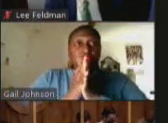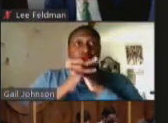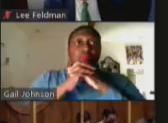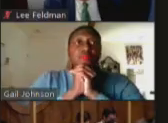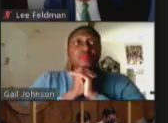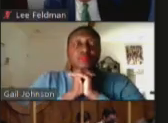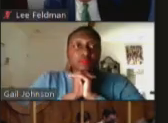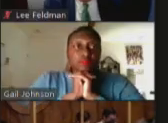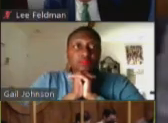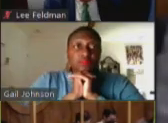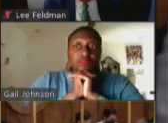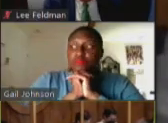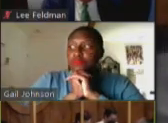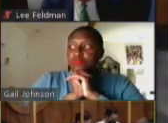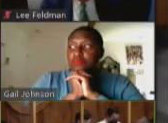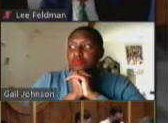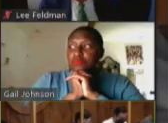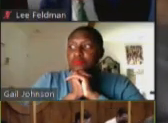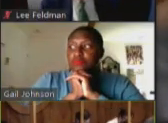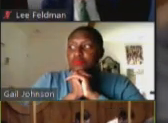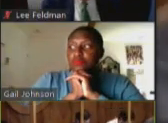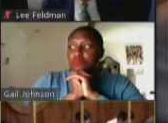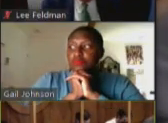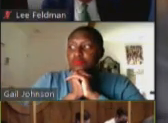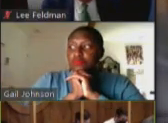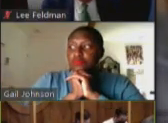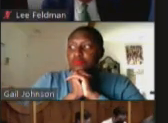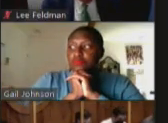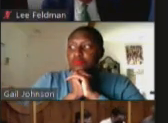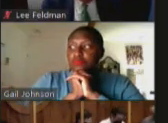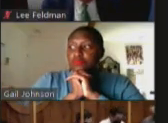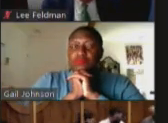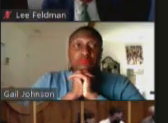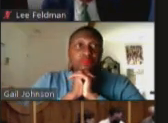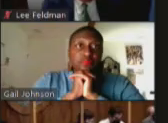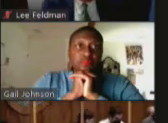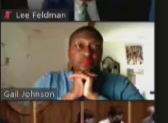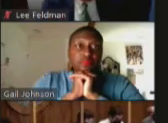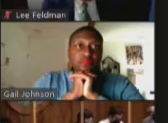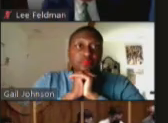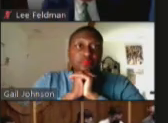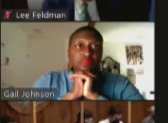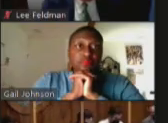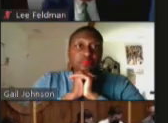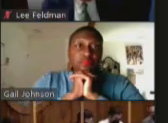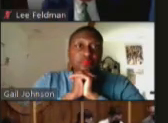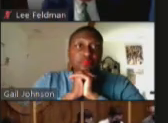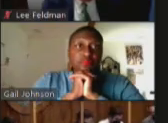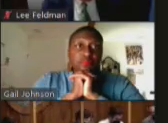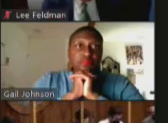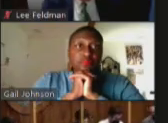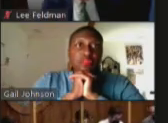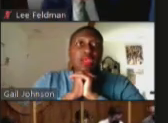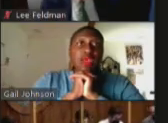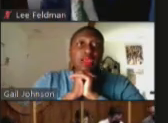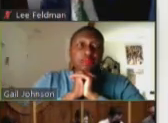Commissioner Ward? Aye. Commissioner Sacco? Aye. Commissioner Ariola? Aye. Commissioner